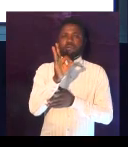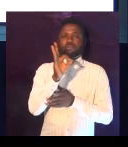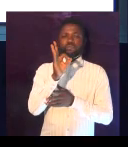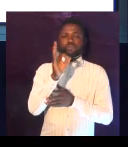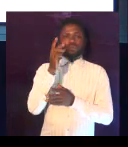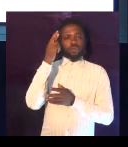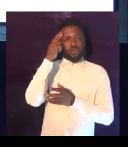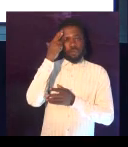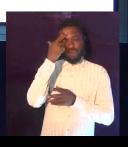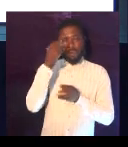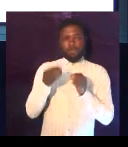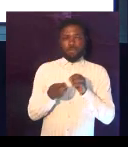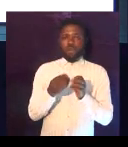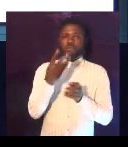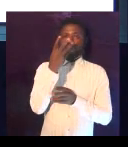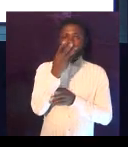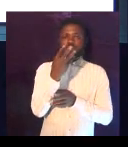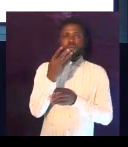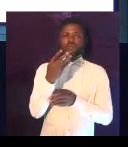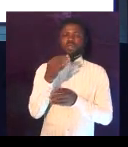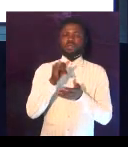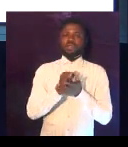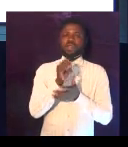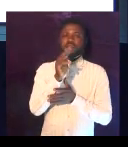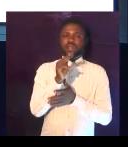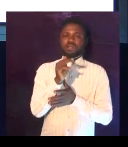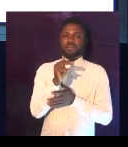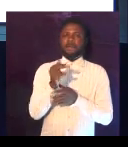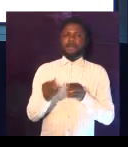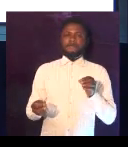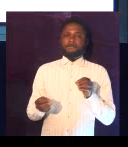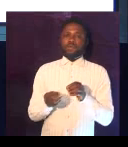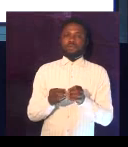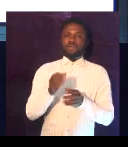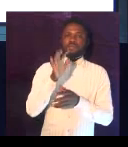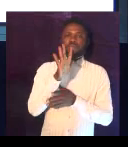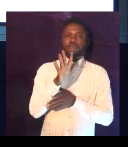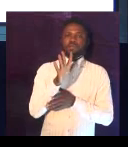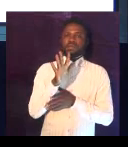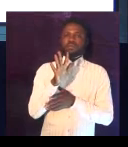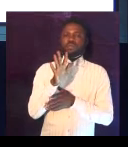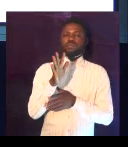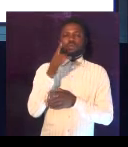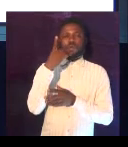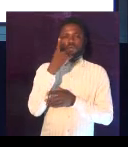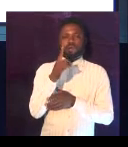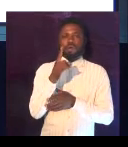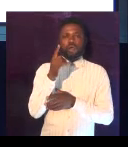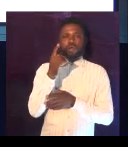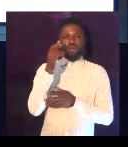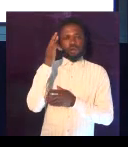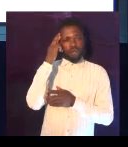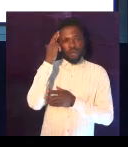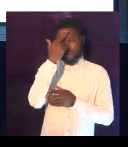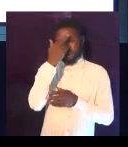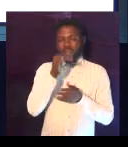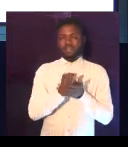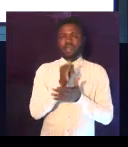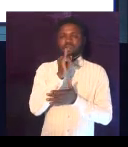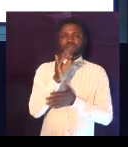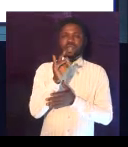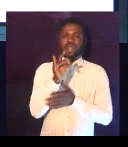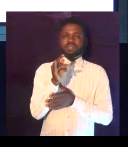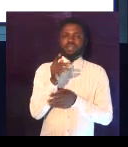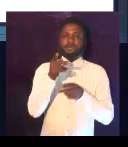9 pencils for Razak plus 4 pencils for Momo, that's 13 pencils, plus 5 pencils for